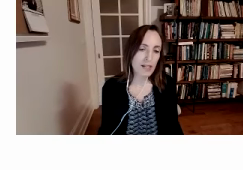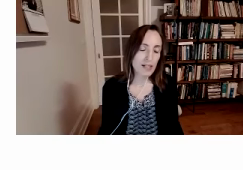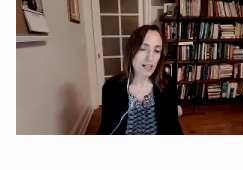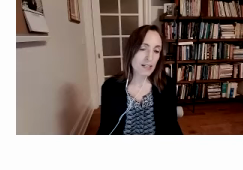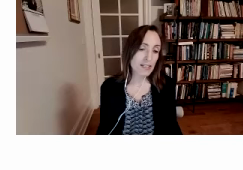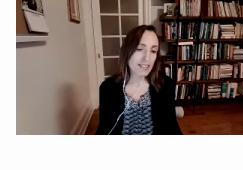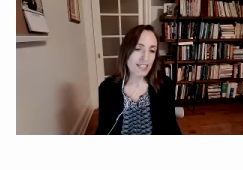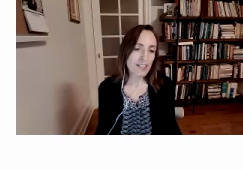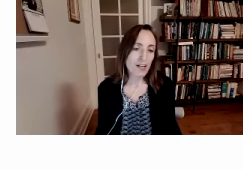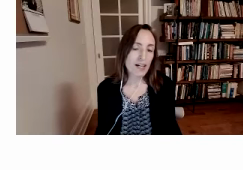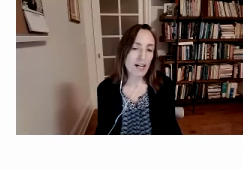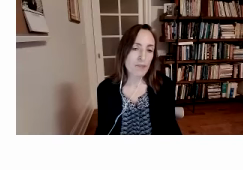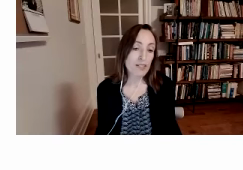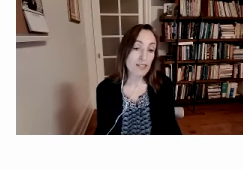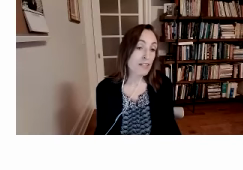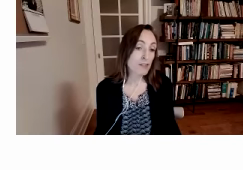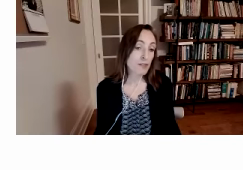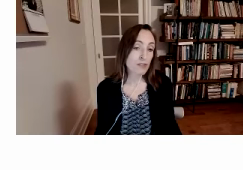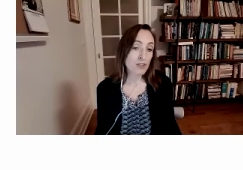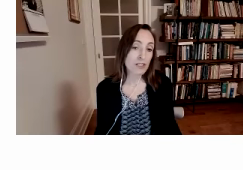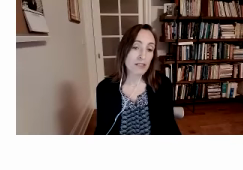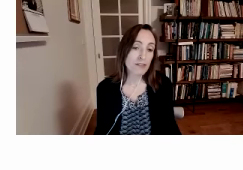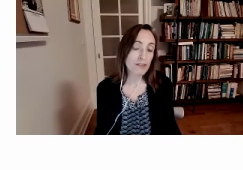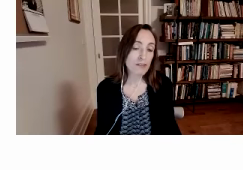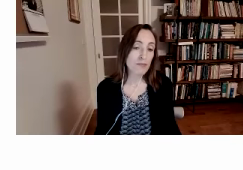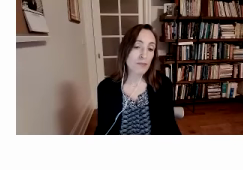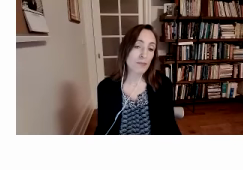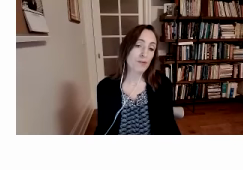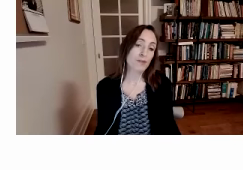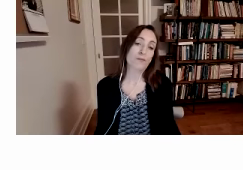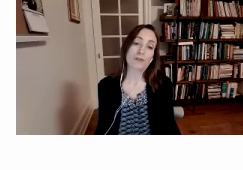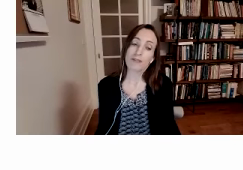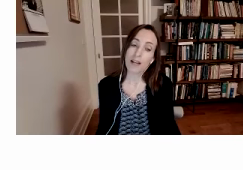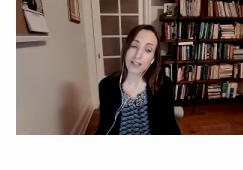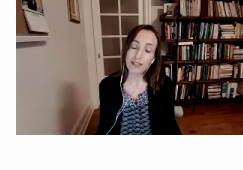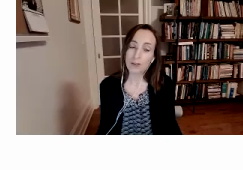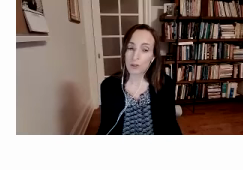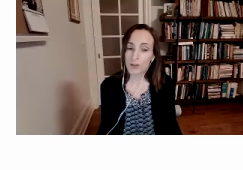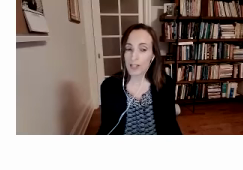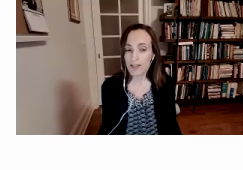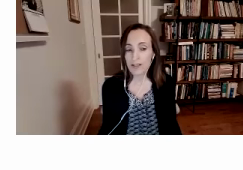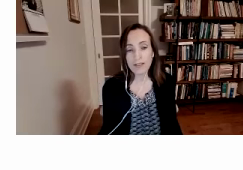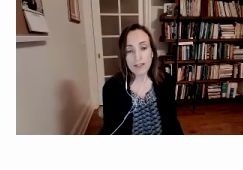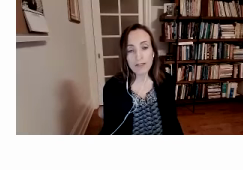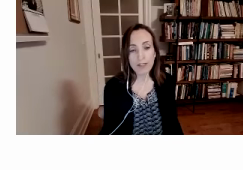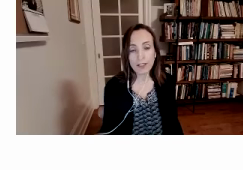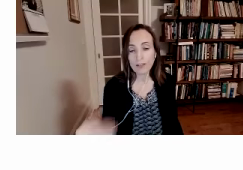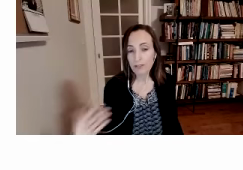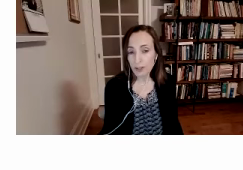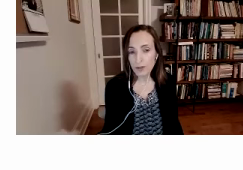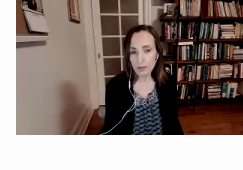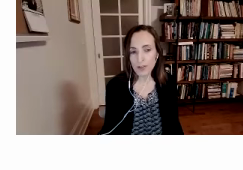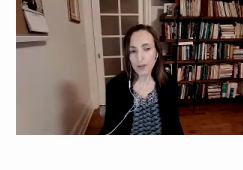same entity, it's given, referentially given. But both the word lasagna and the words tasteless and stuff